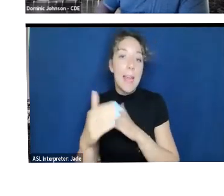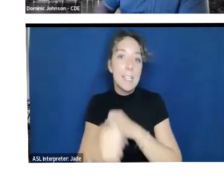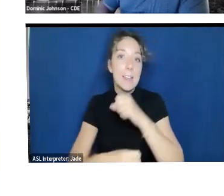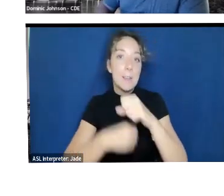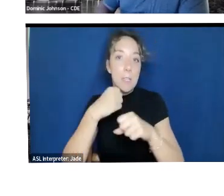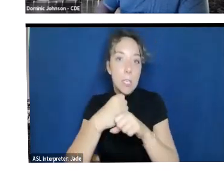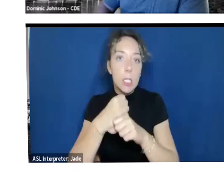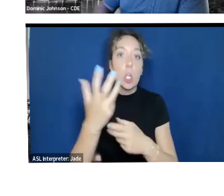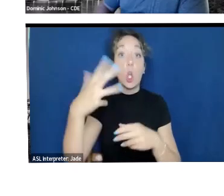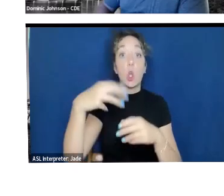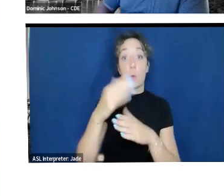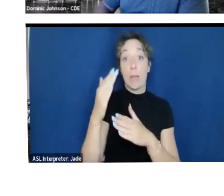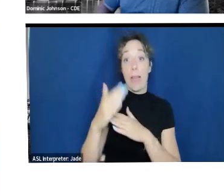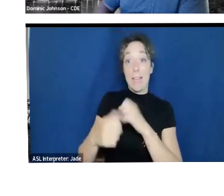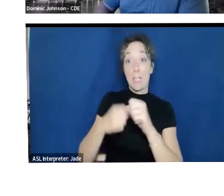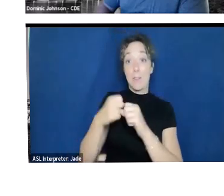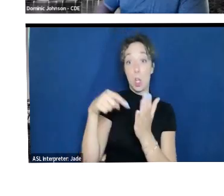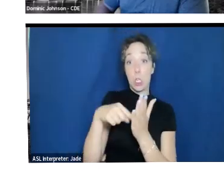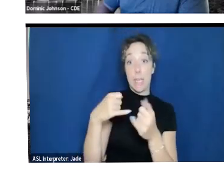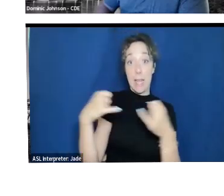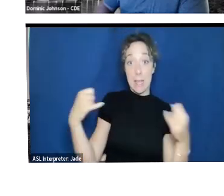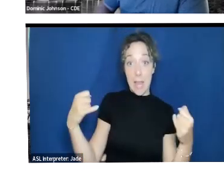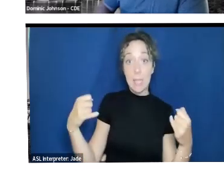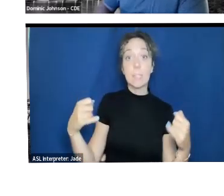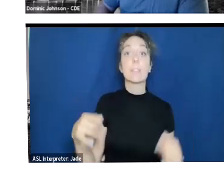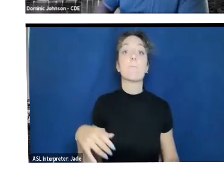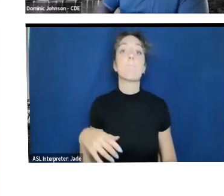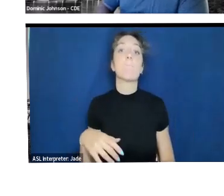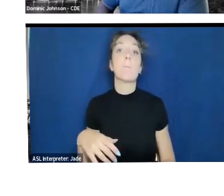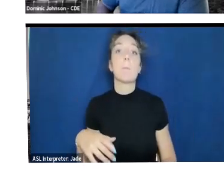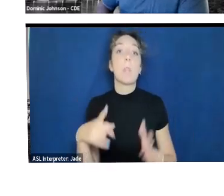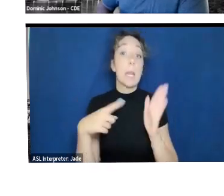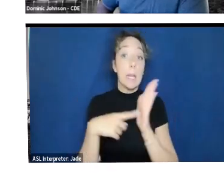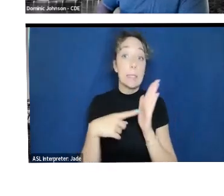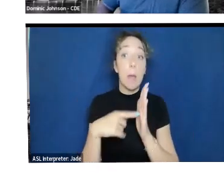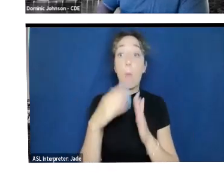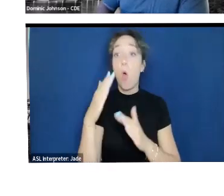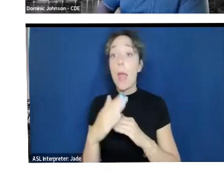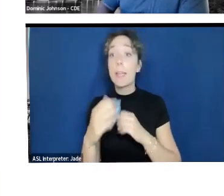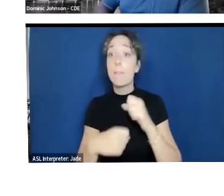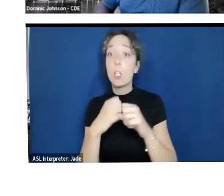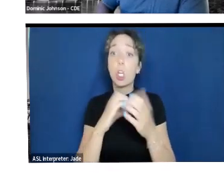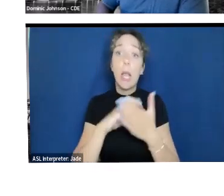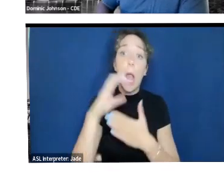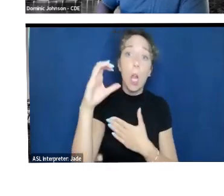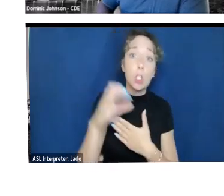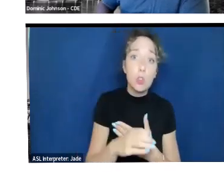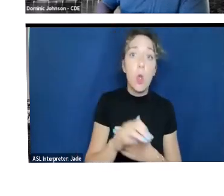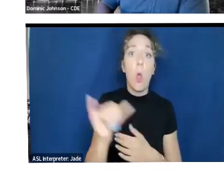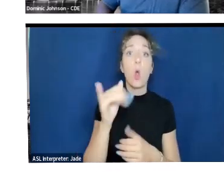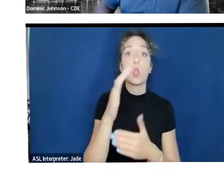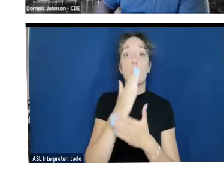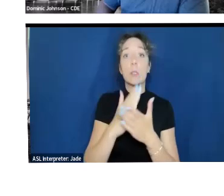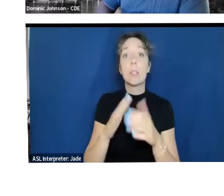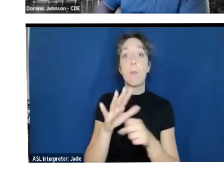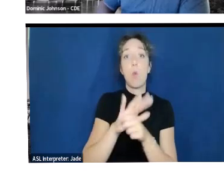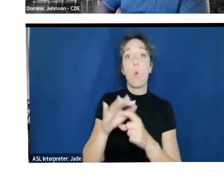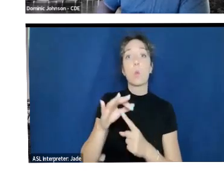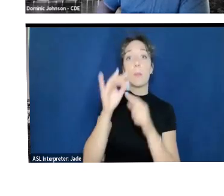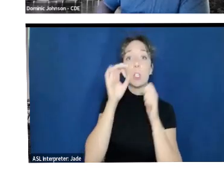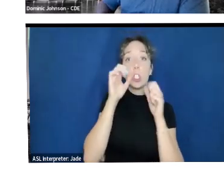deadlines, an example end of year calendar, and some local special education data system